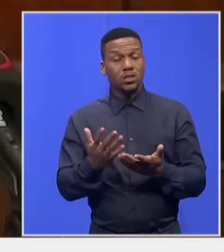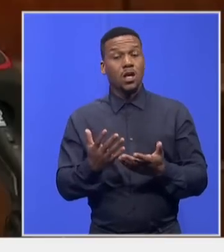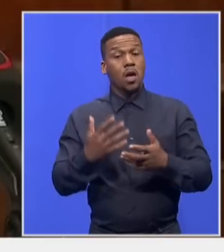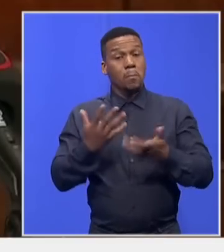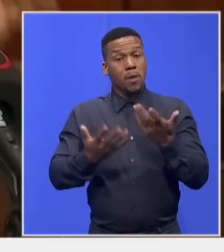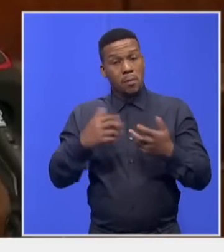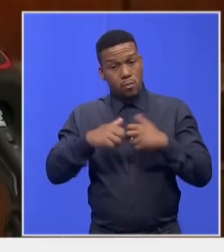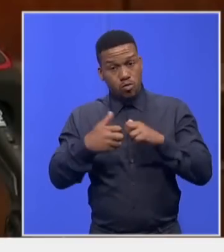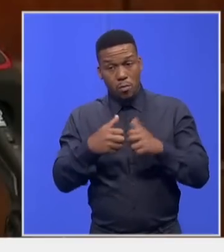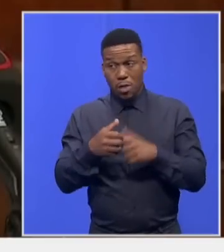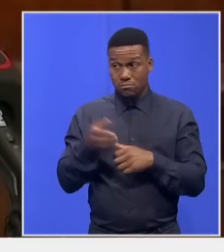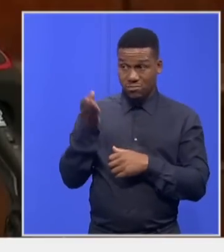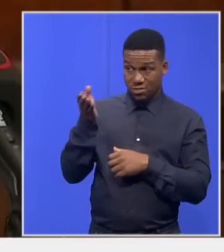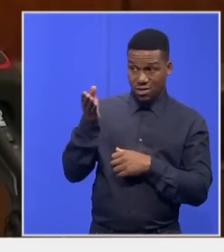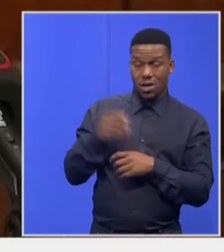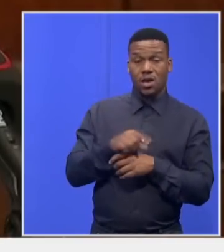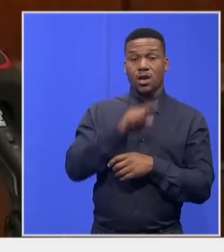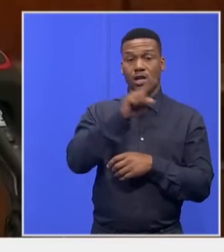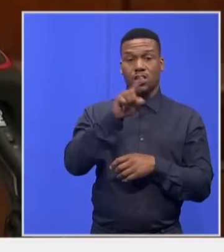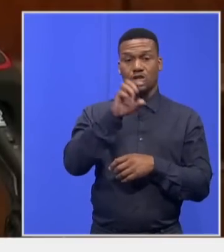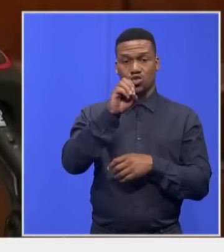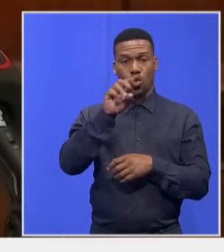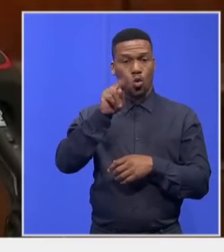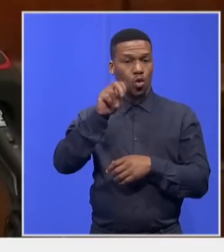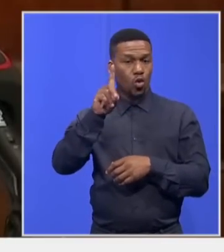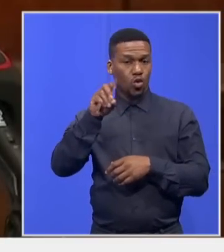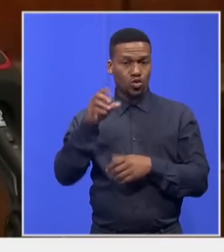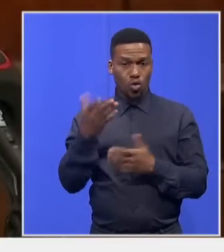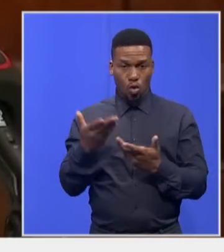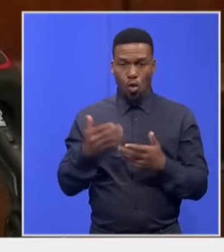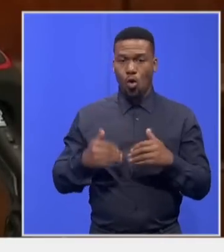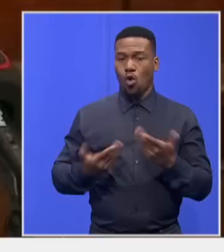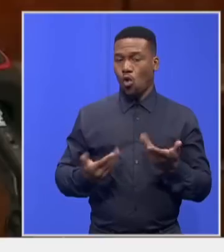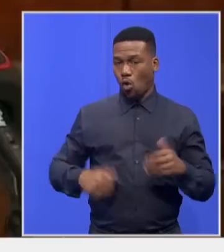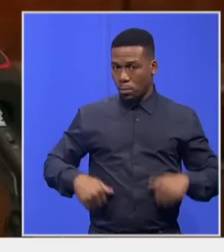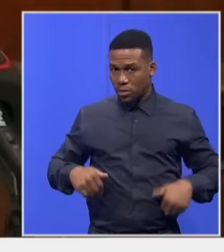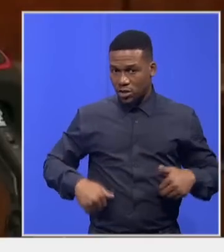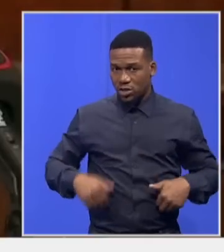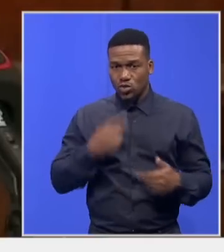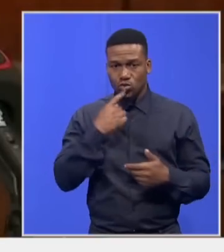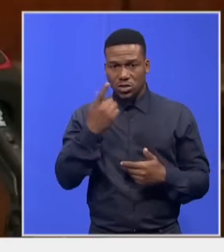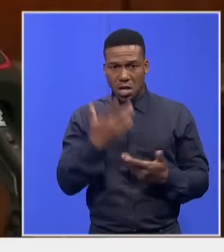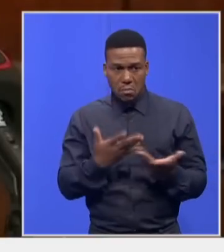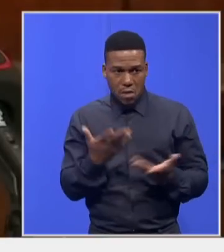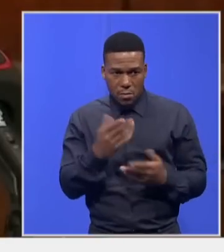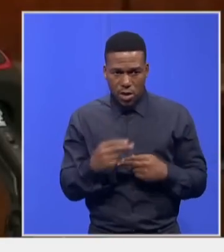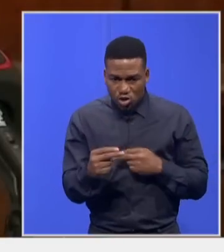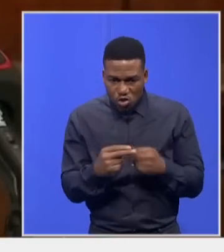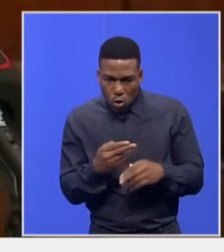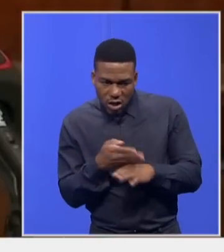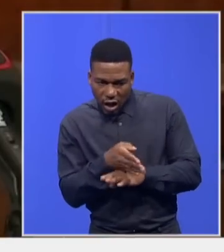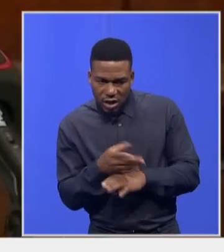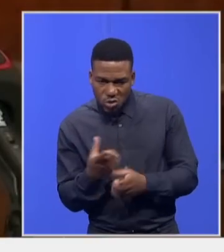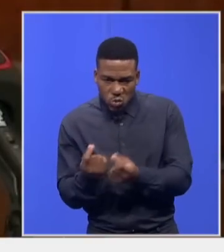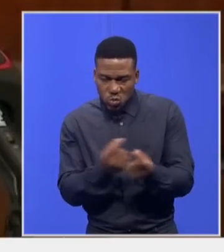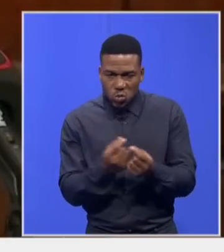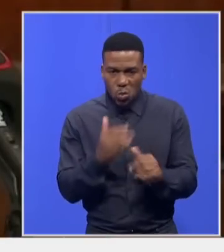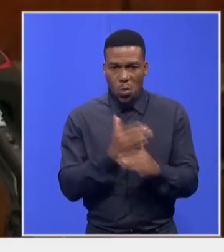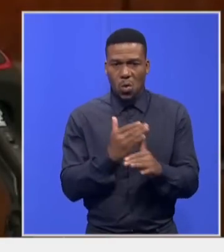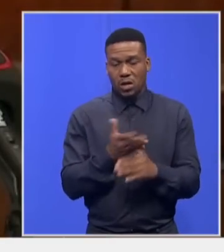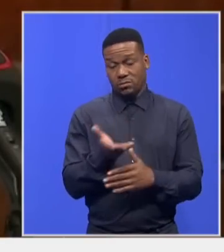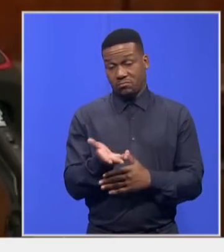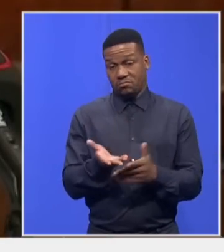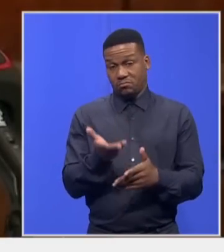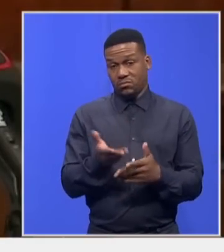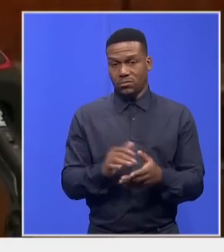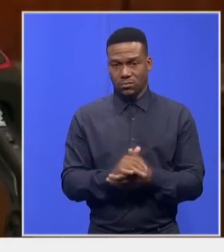Zondo Commission around corruption, just the cutting of corners. And the second feature of what they're experiencing there is that there's